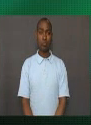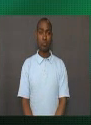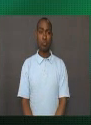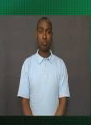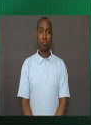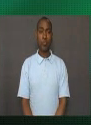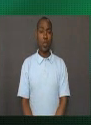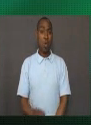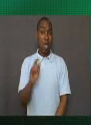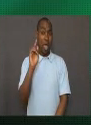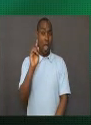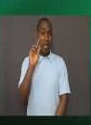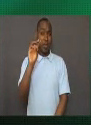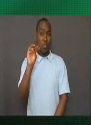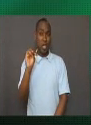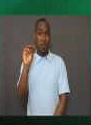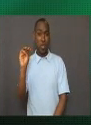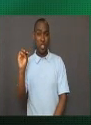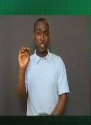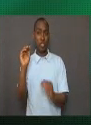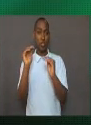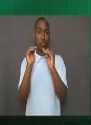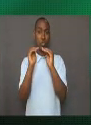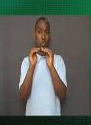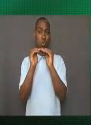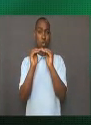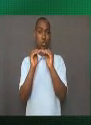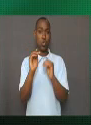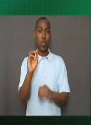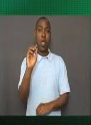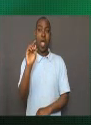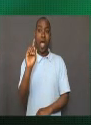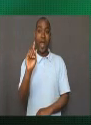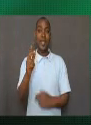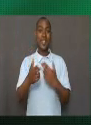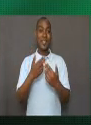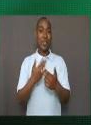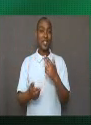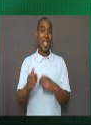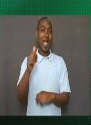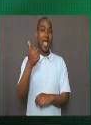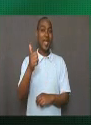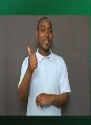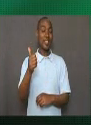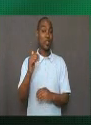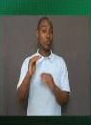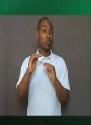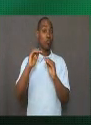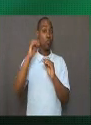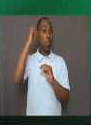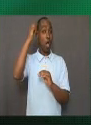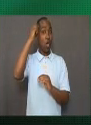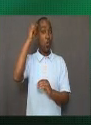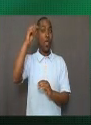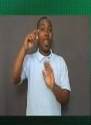1 millimeter is equal to 1 multiplied by 10 to the power